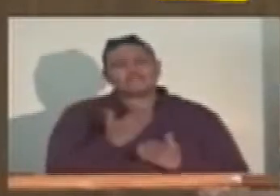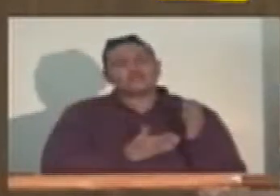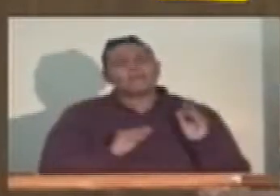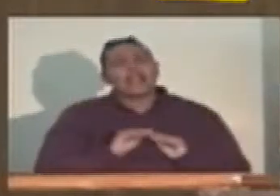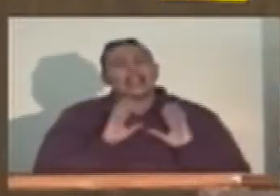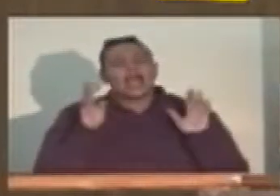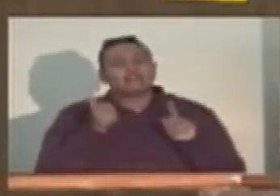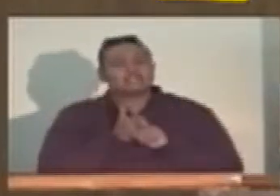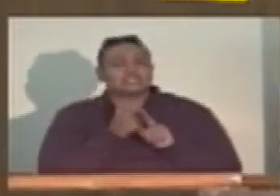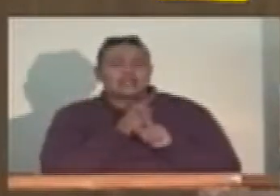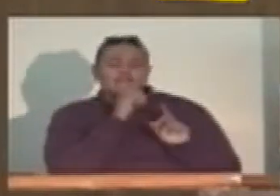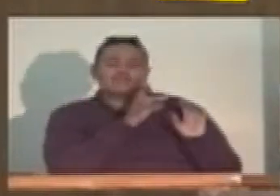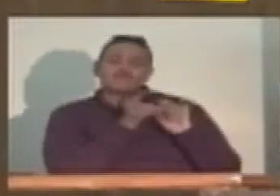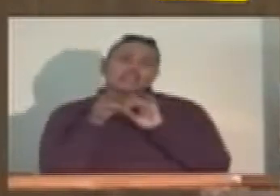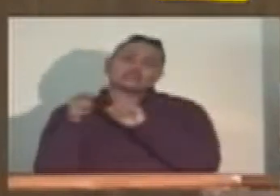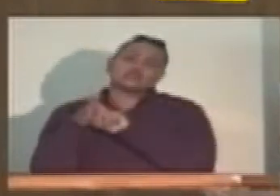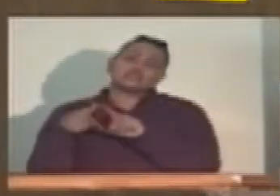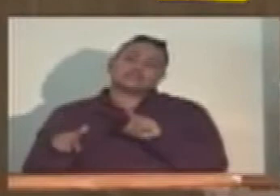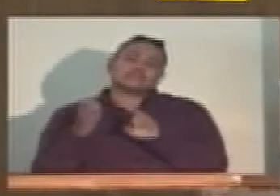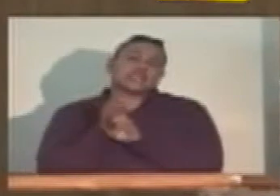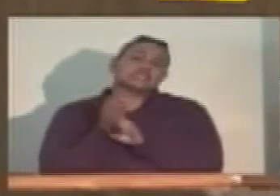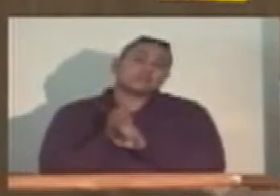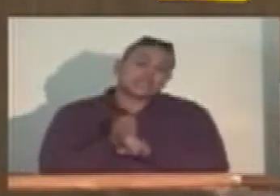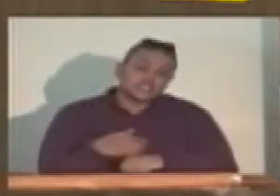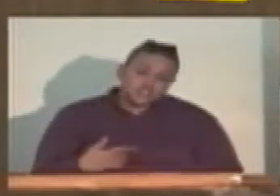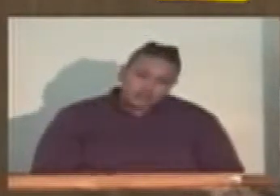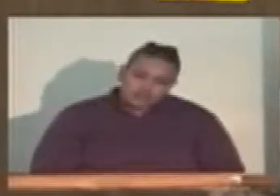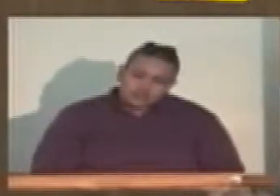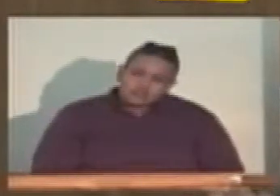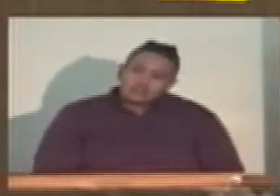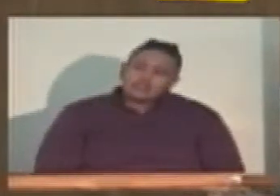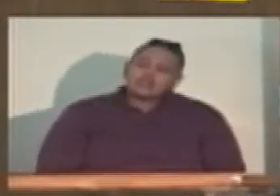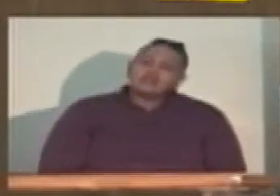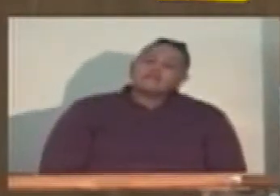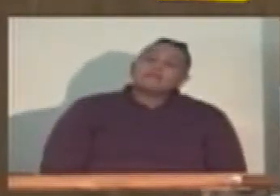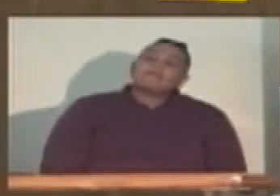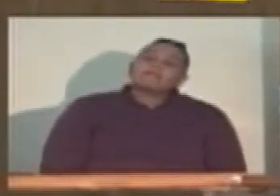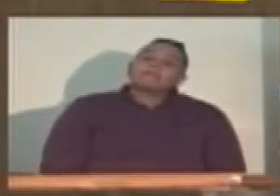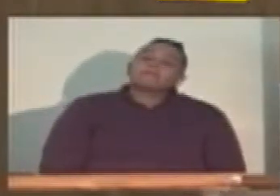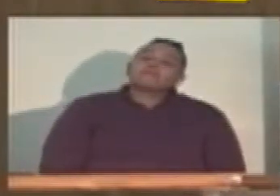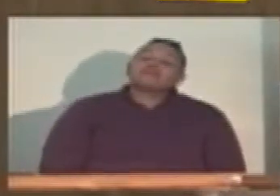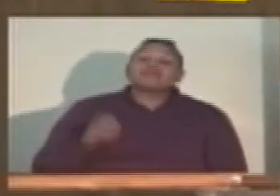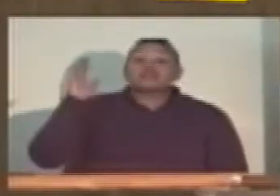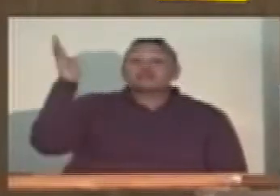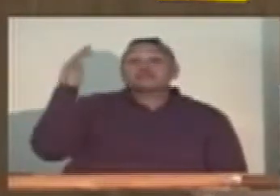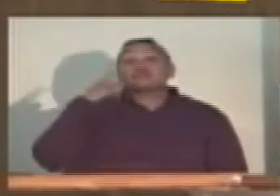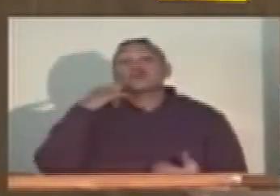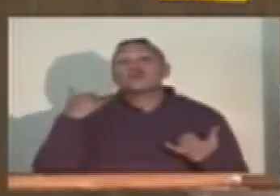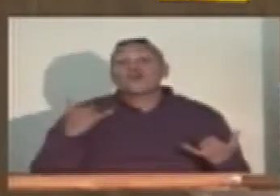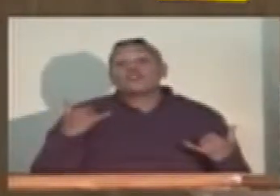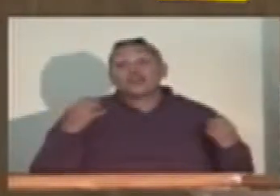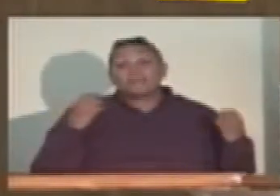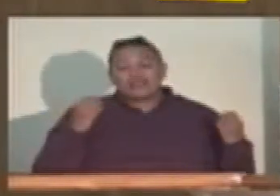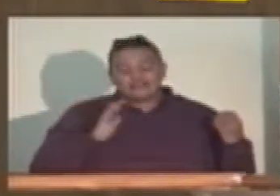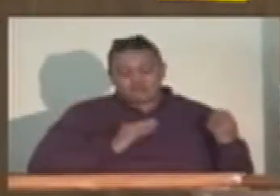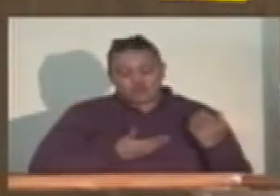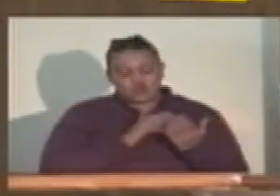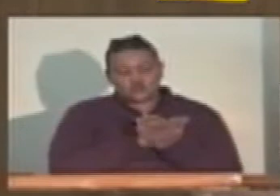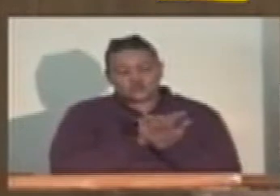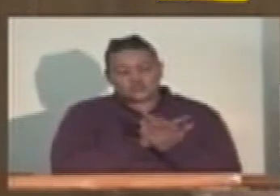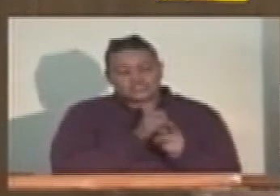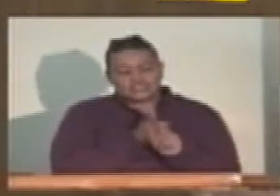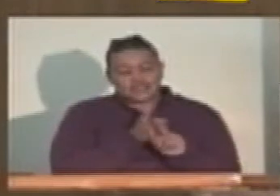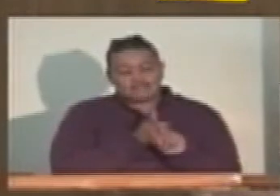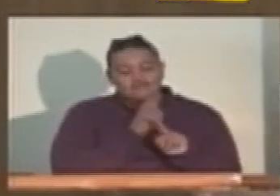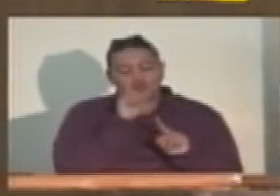clarity as it relates to this examination. Mr. Speaker, there are currently too many of our schools where